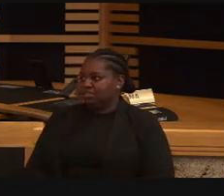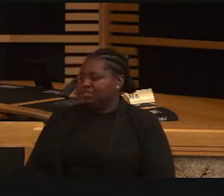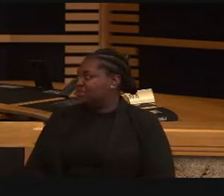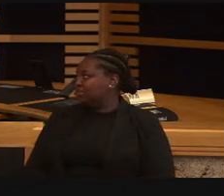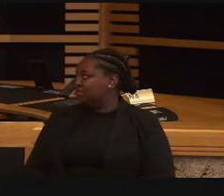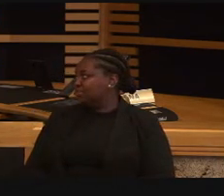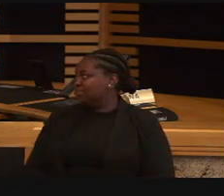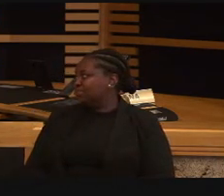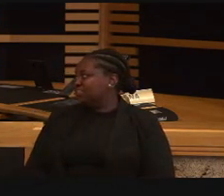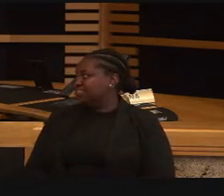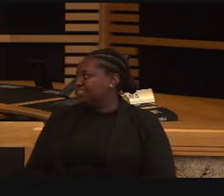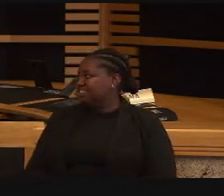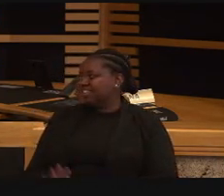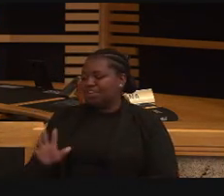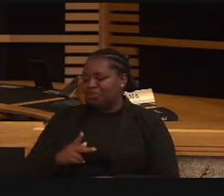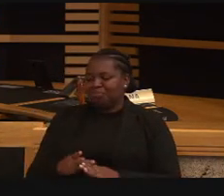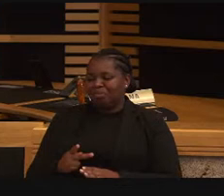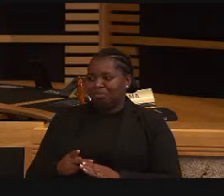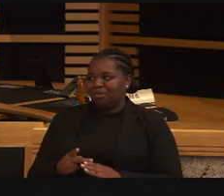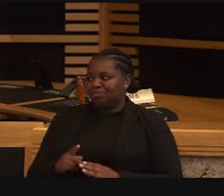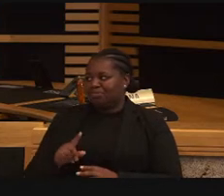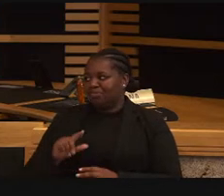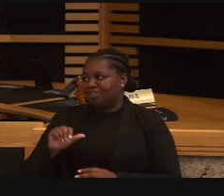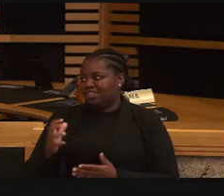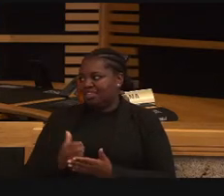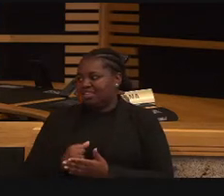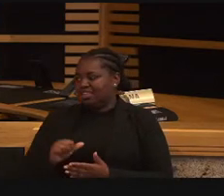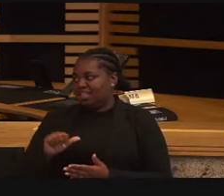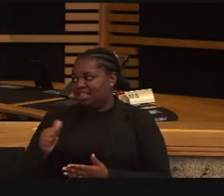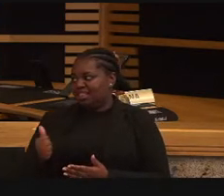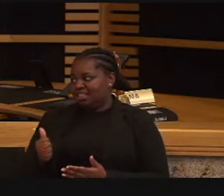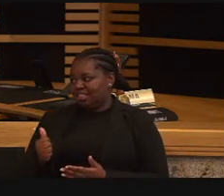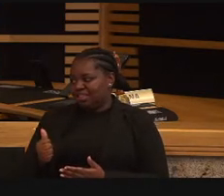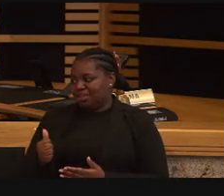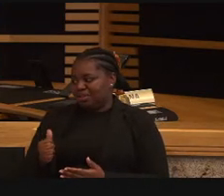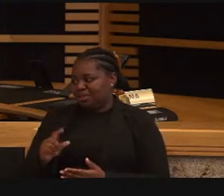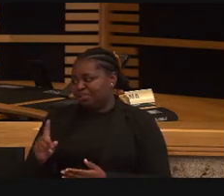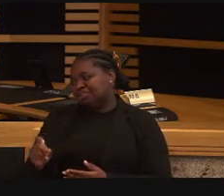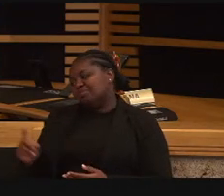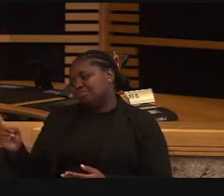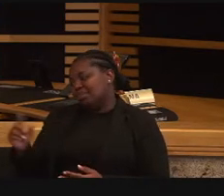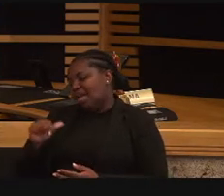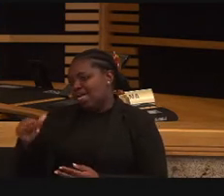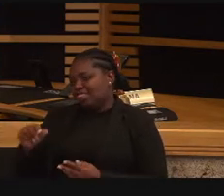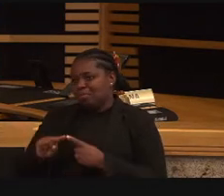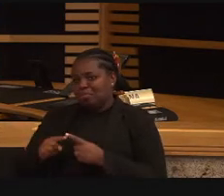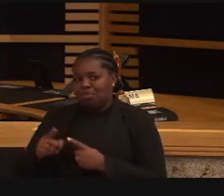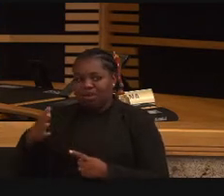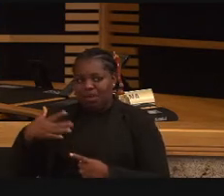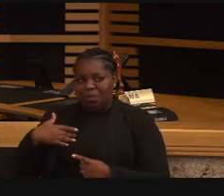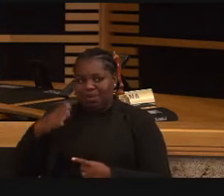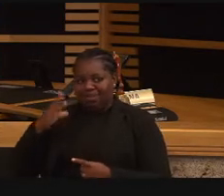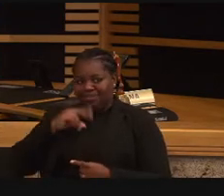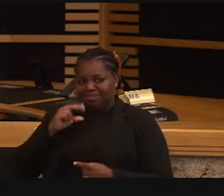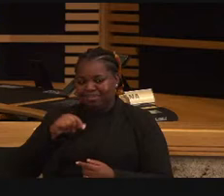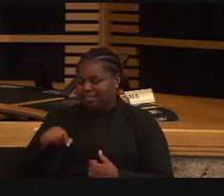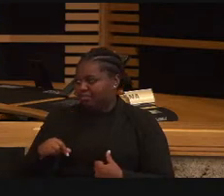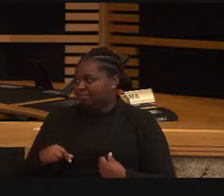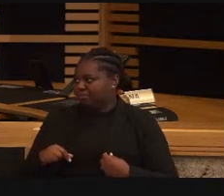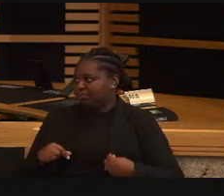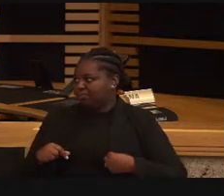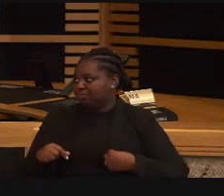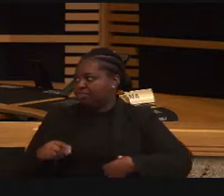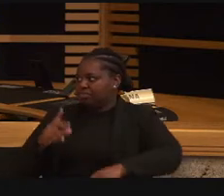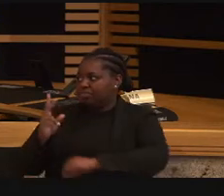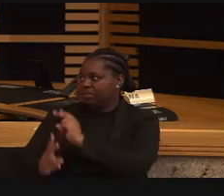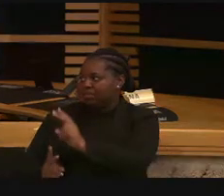Thank you very much. He's not prepared to take your question. The other point, Chair, Honourable Deputy Speaker, that you wanted to raise here. Time and again, when